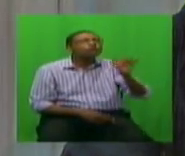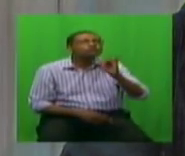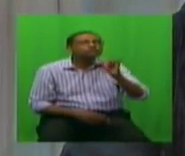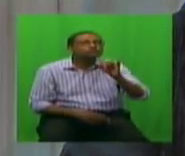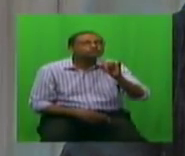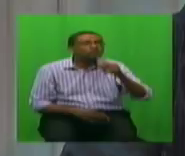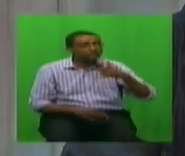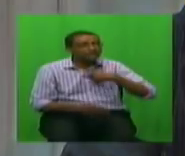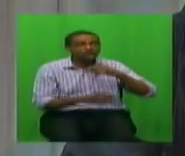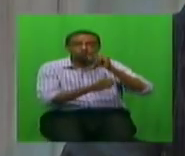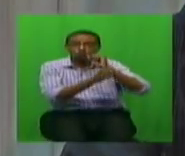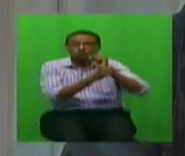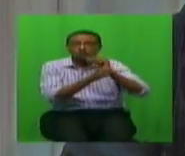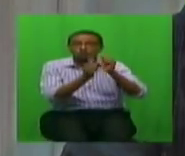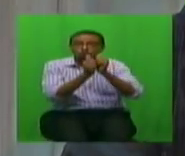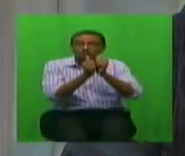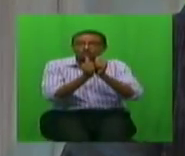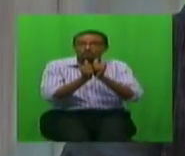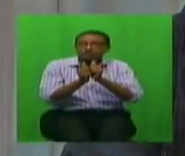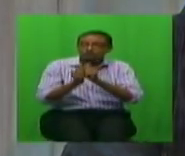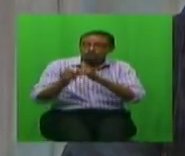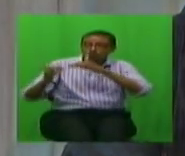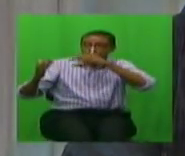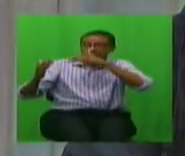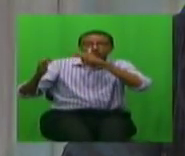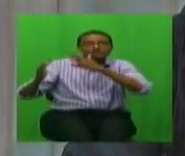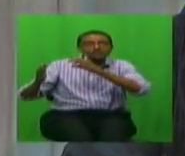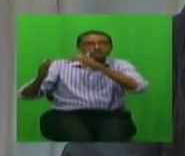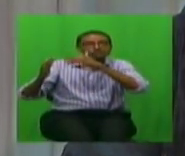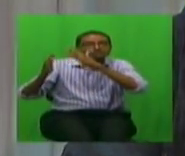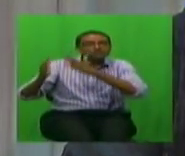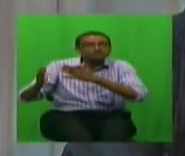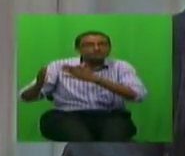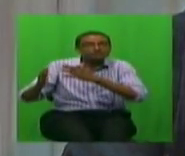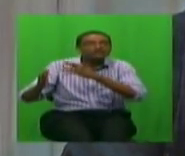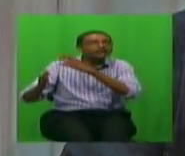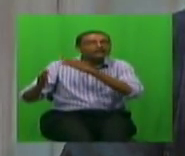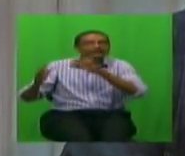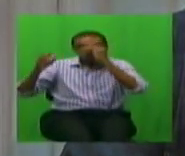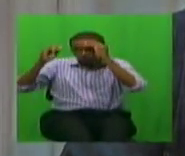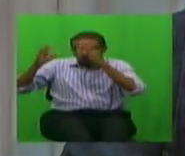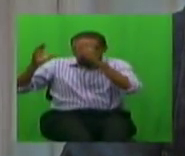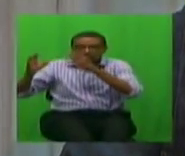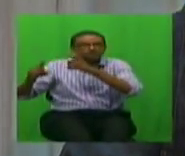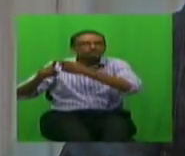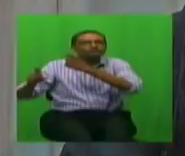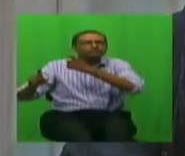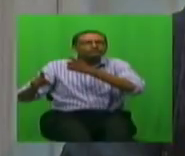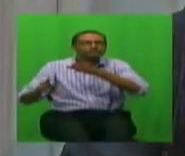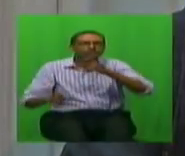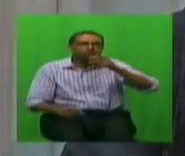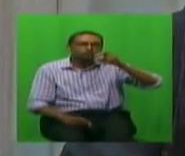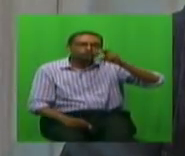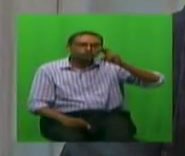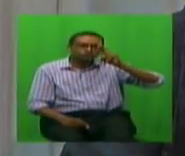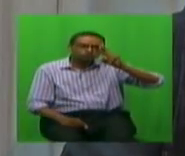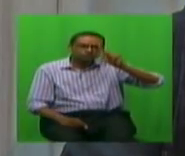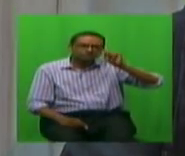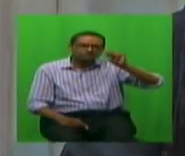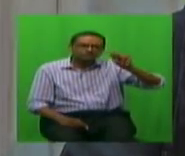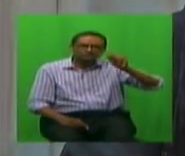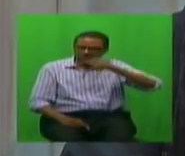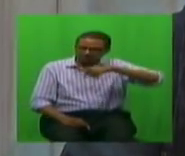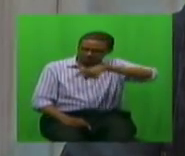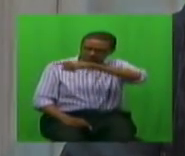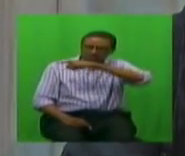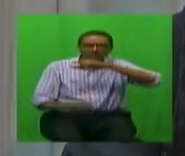the students they've been very courageous, and I think they've learned a side of livestock and farm